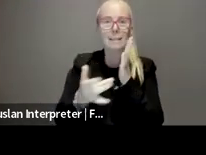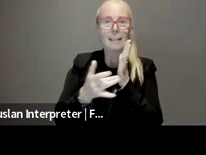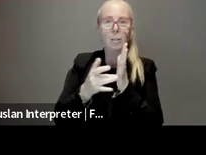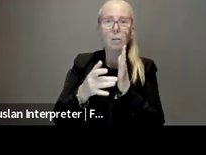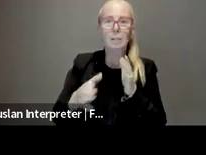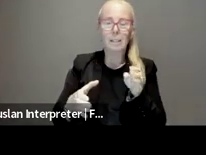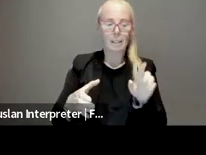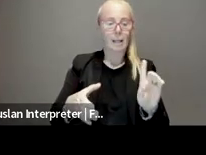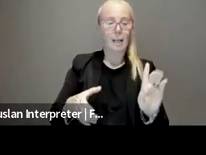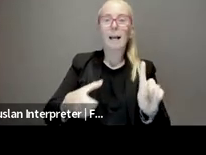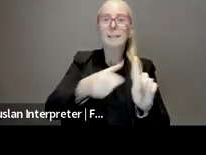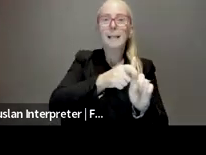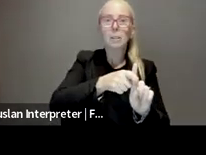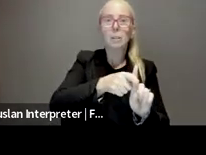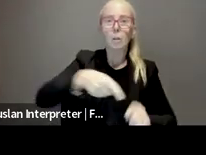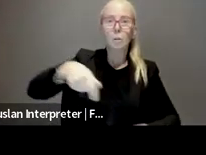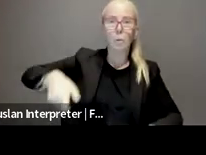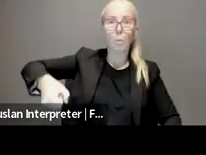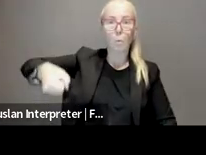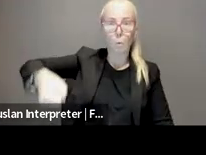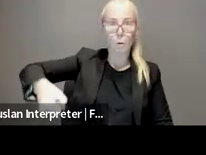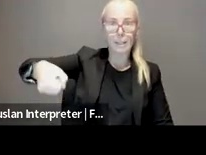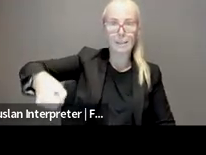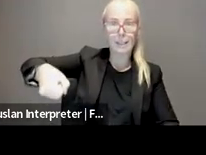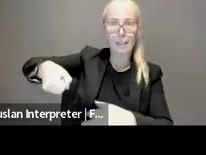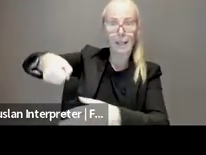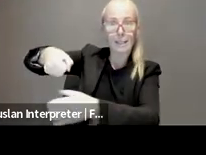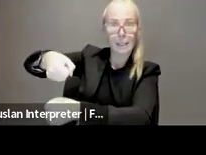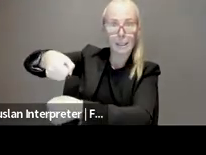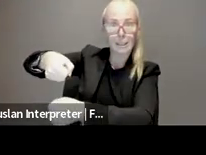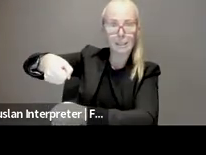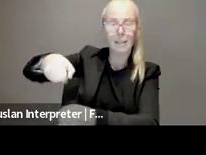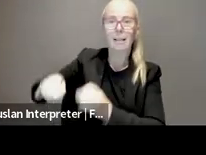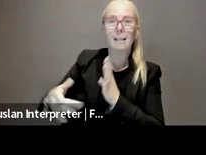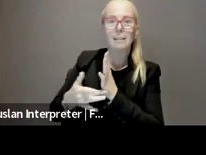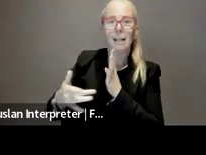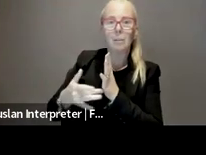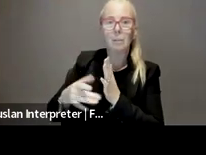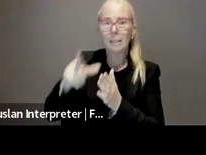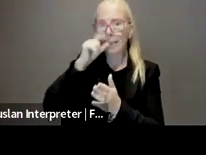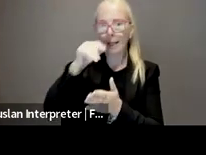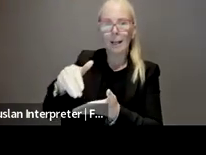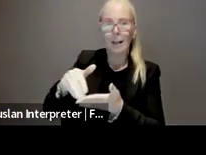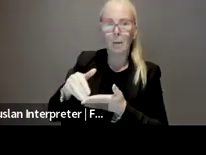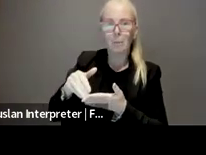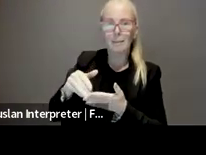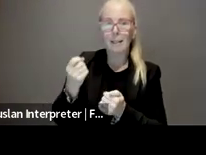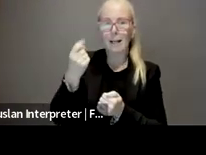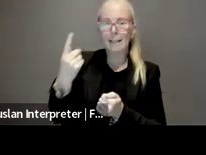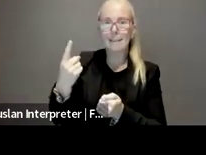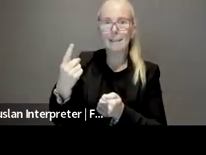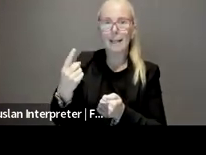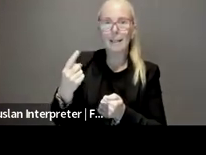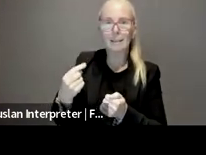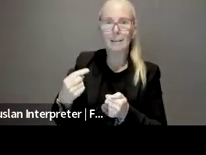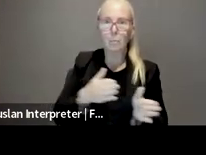wobbly, we connect with clinicians so that they can help us stay on our feet. We're currently validating our solution in studies at the University of Melbourne